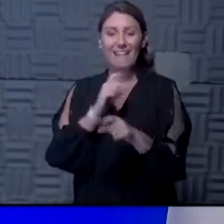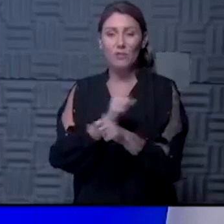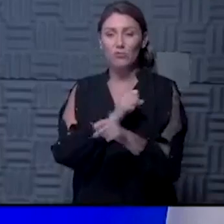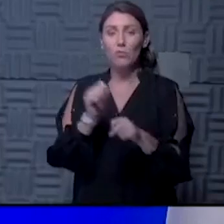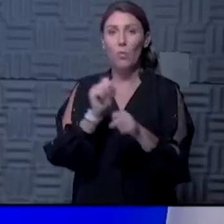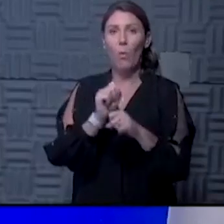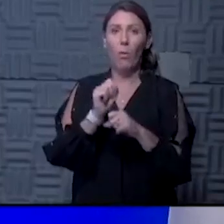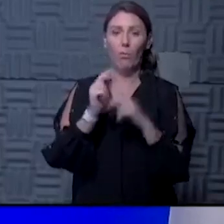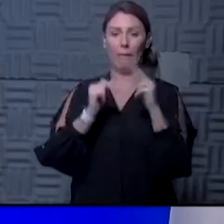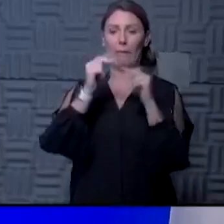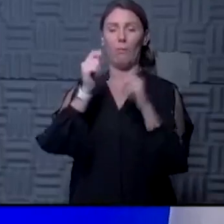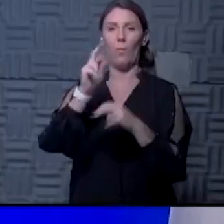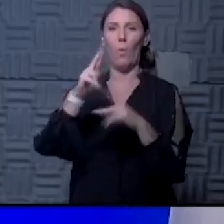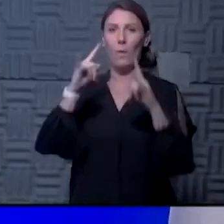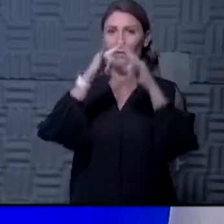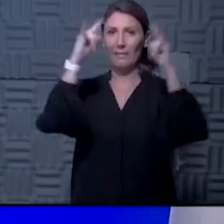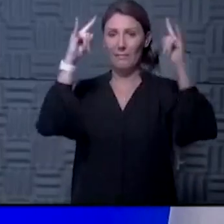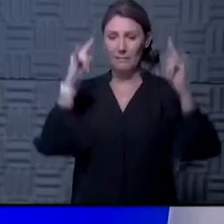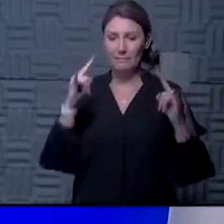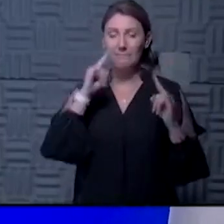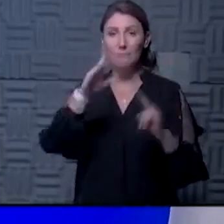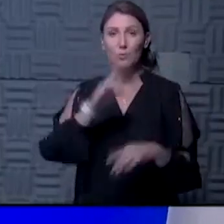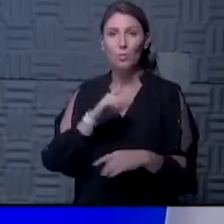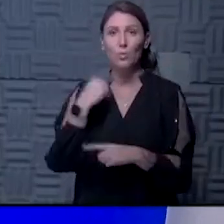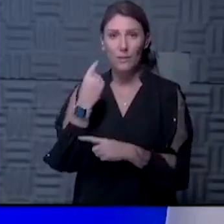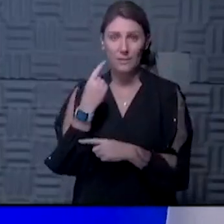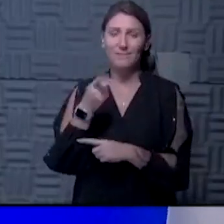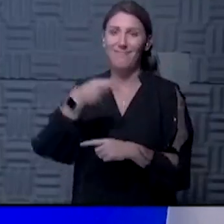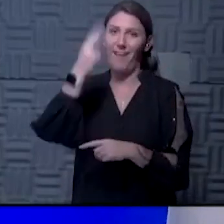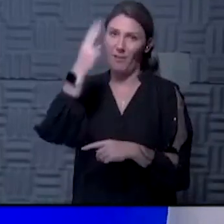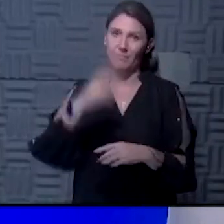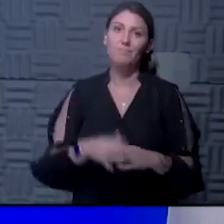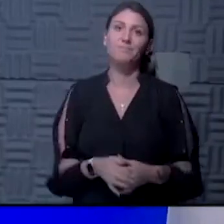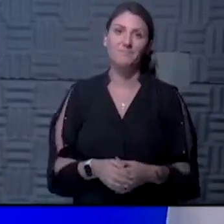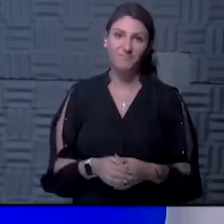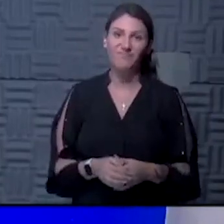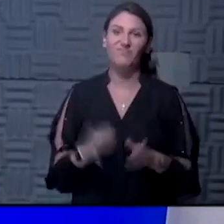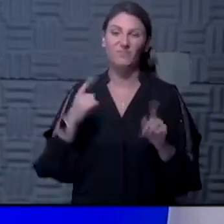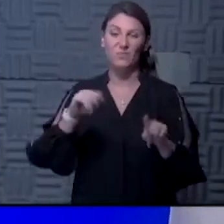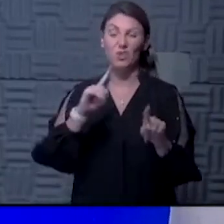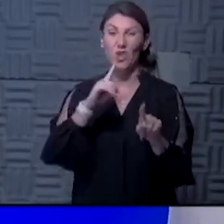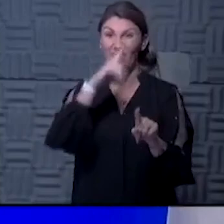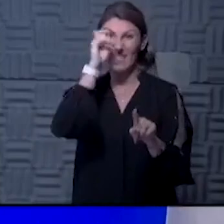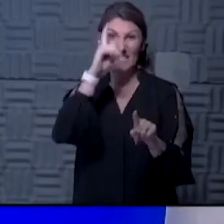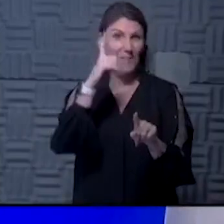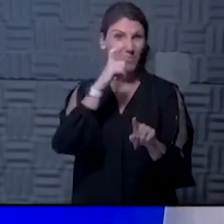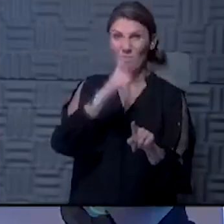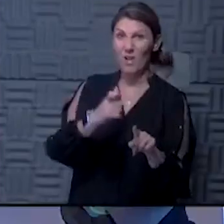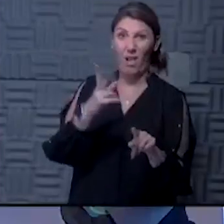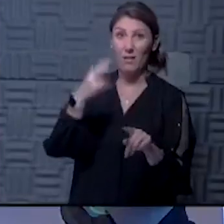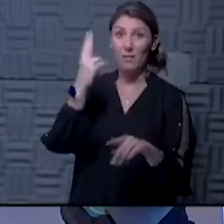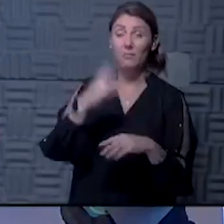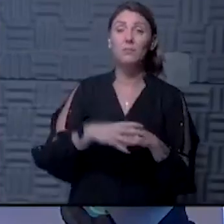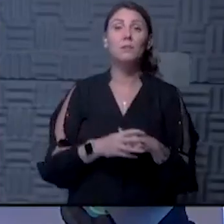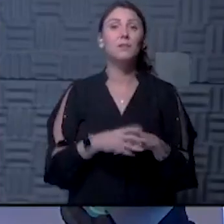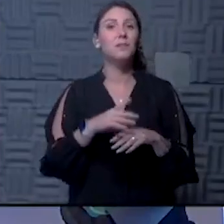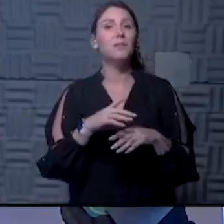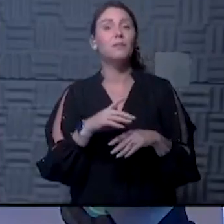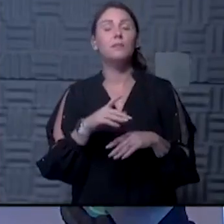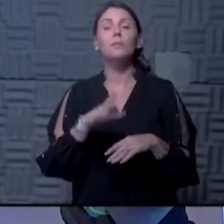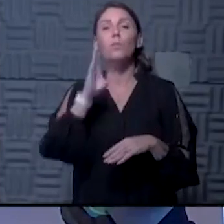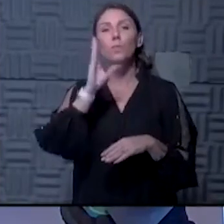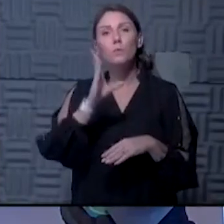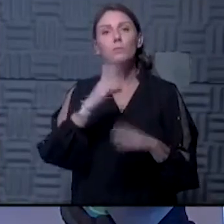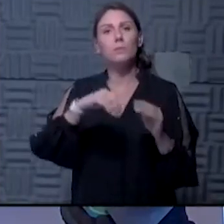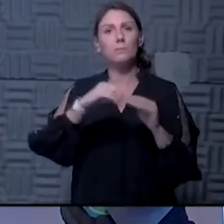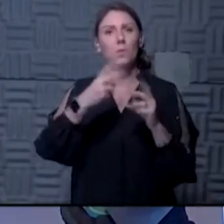the other tents that are put up, I think your risk is certainly higher than in the summer when you can eat outside. Yeah, so I think it's going to be more